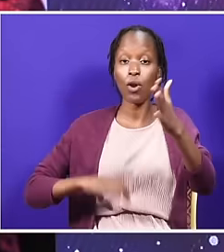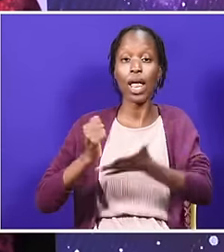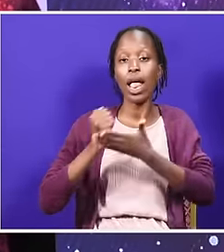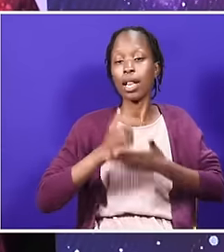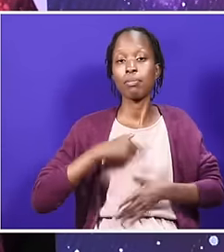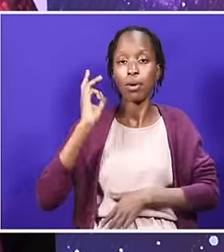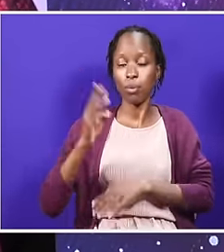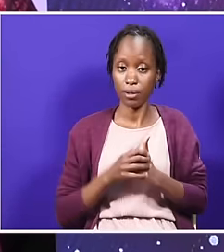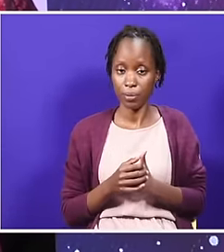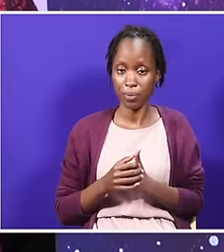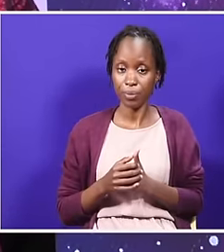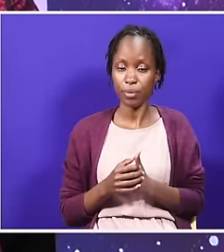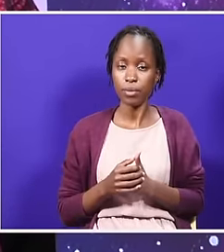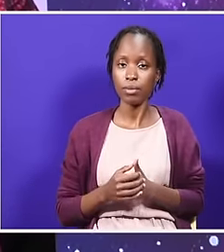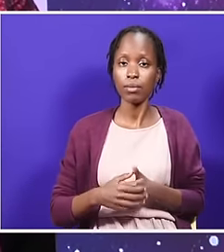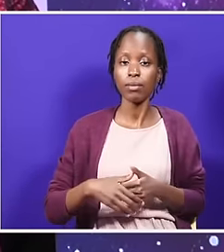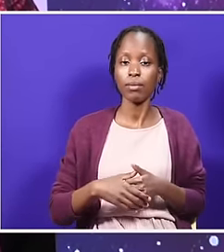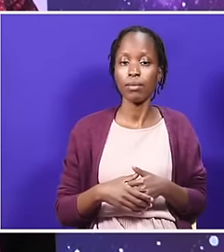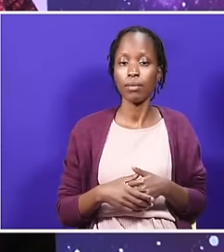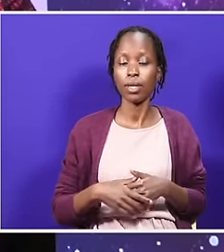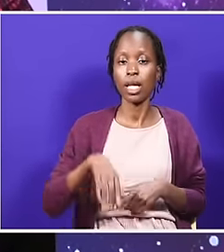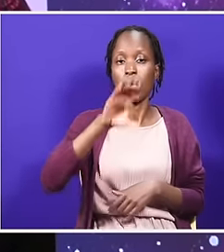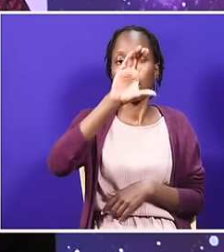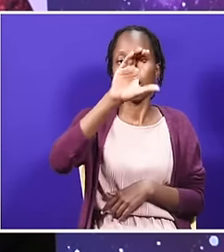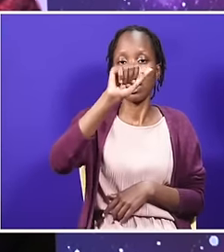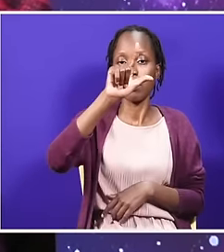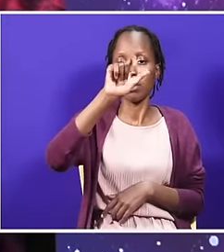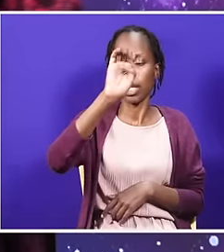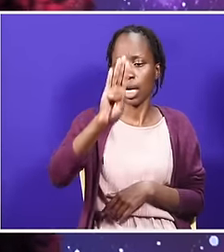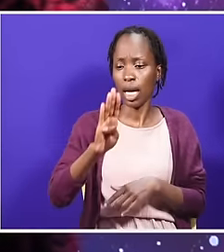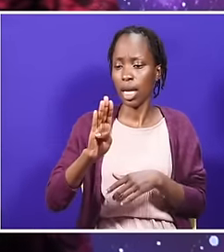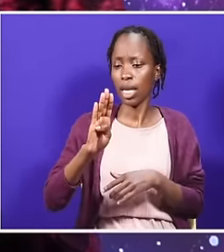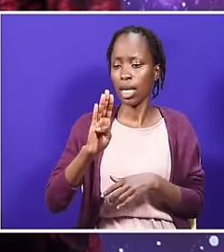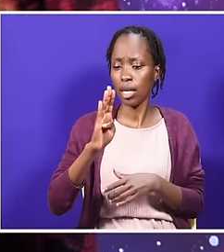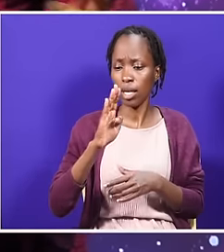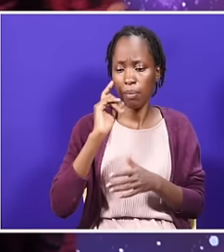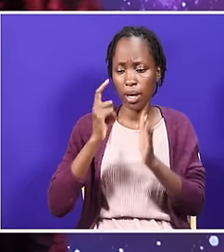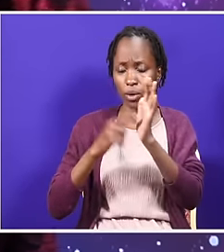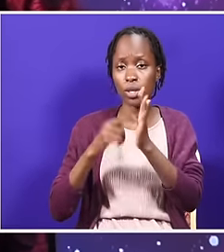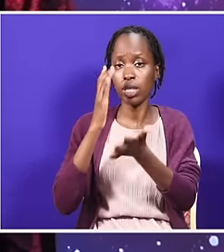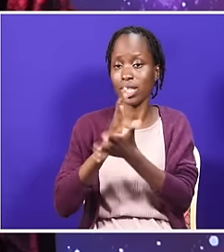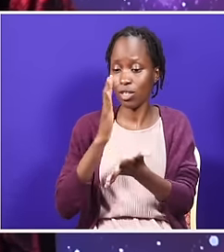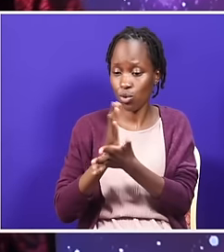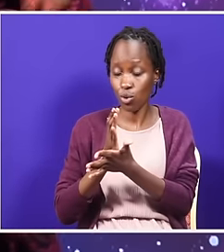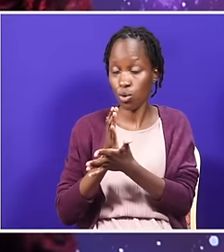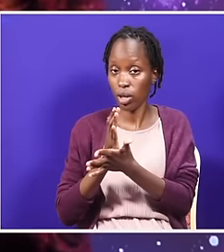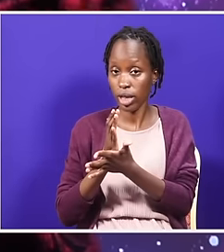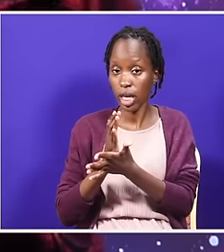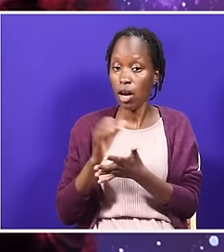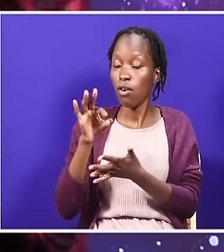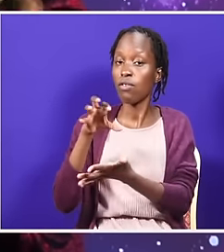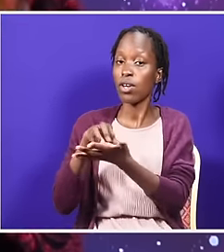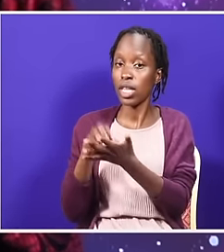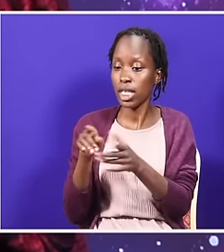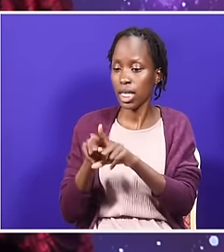me. So here's someone who had to acknowledge the reality of where he was, to breathe deeply some days, to